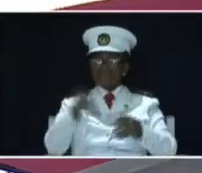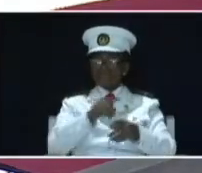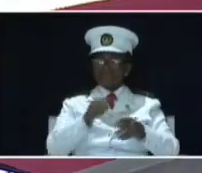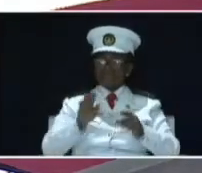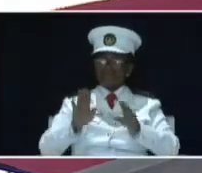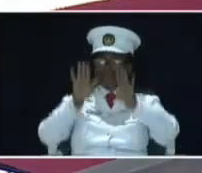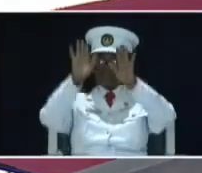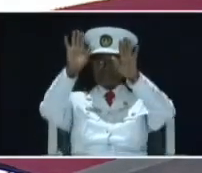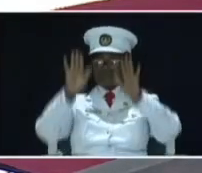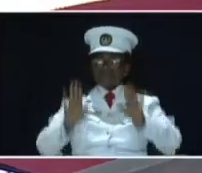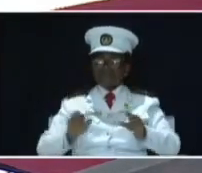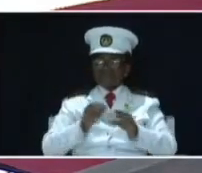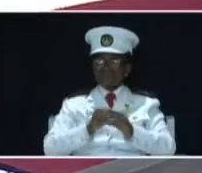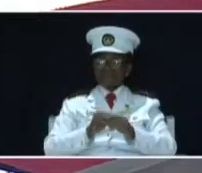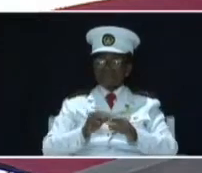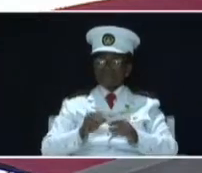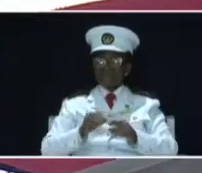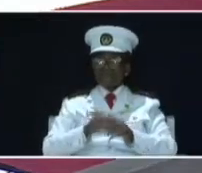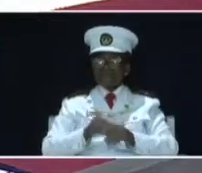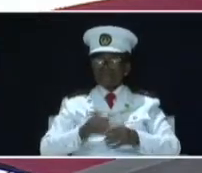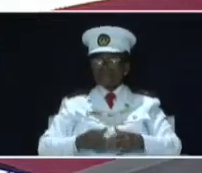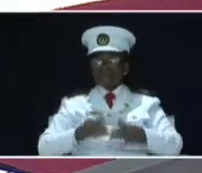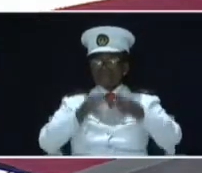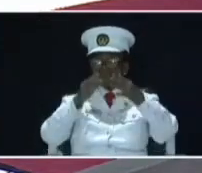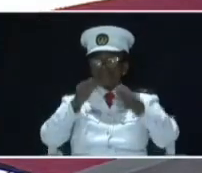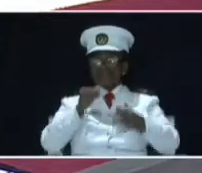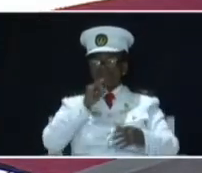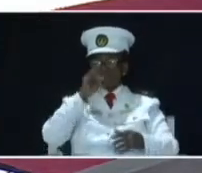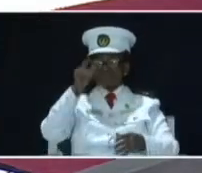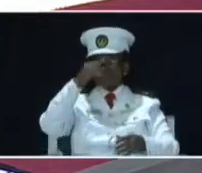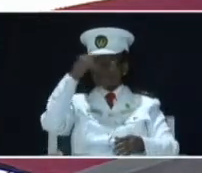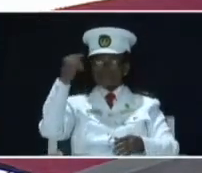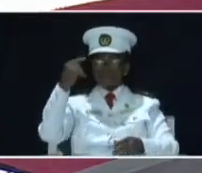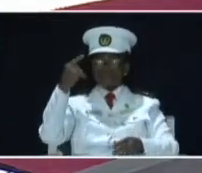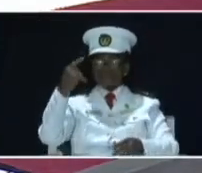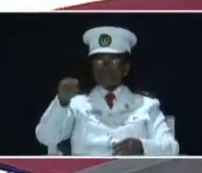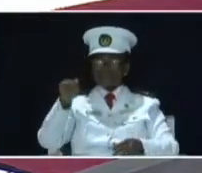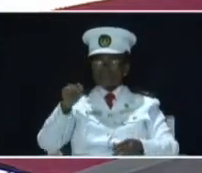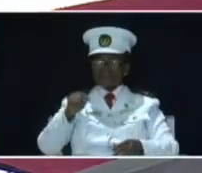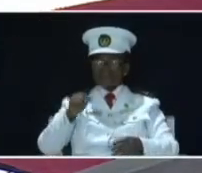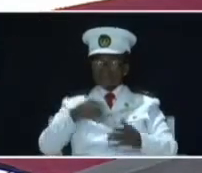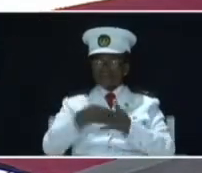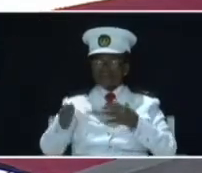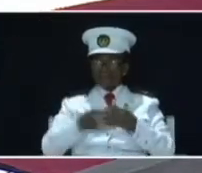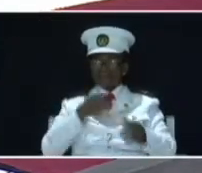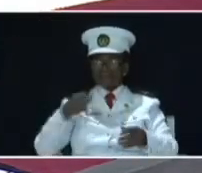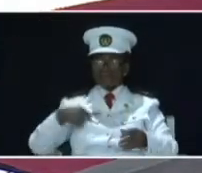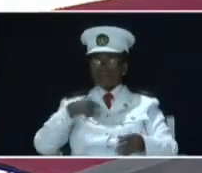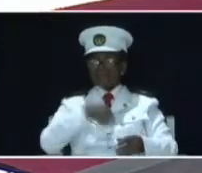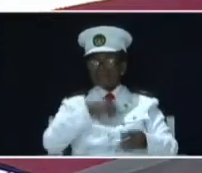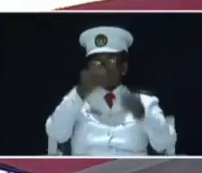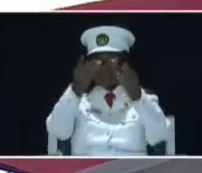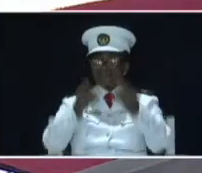is because the issue we want to discuss tonight